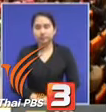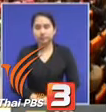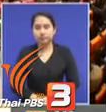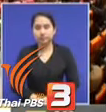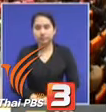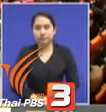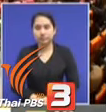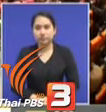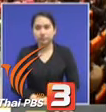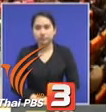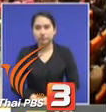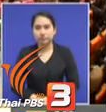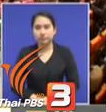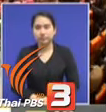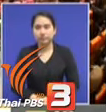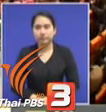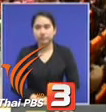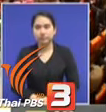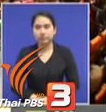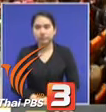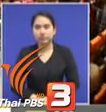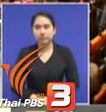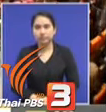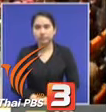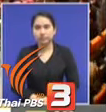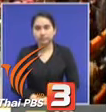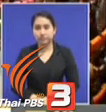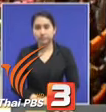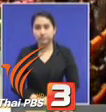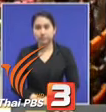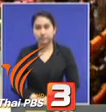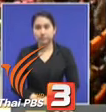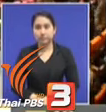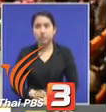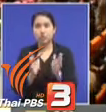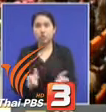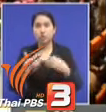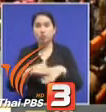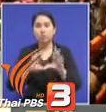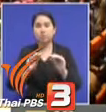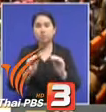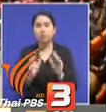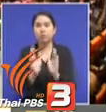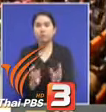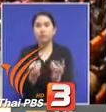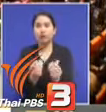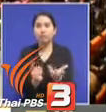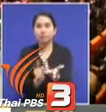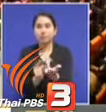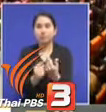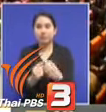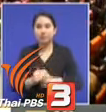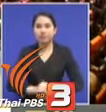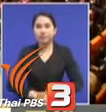President of the Parliament, Mr. Chuan Lik Pai, is calling upon the Secretary General of the Parliament to begin the voting